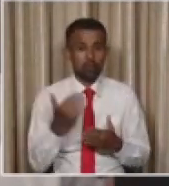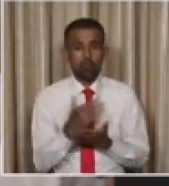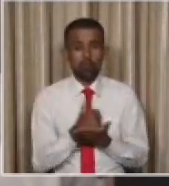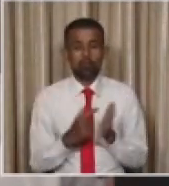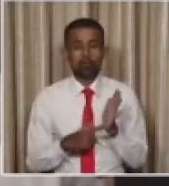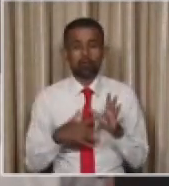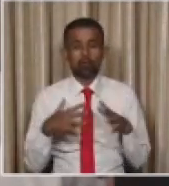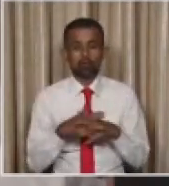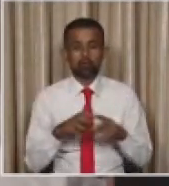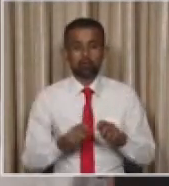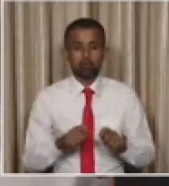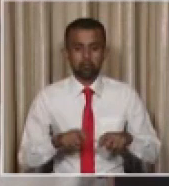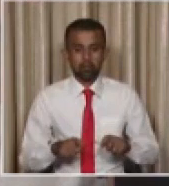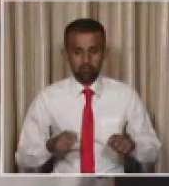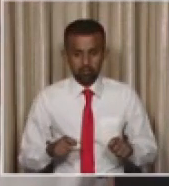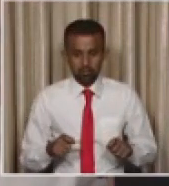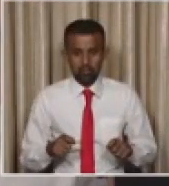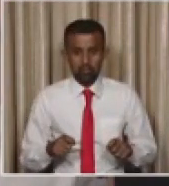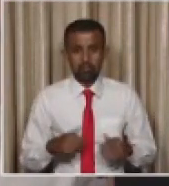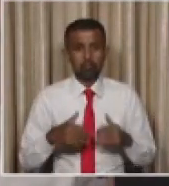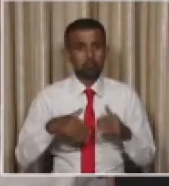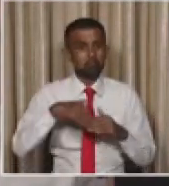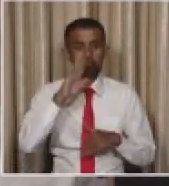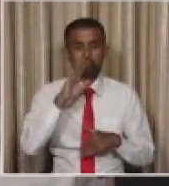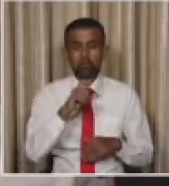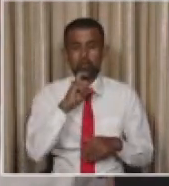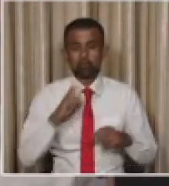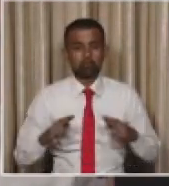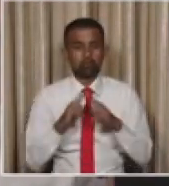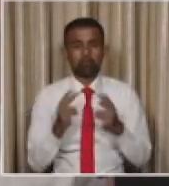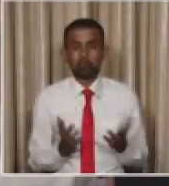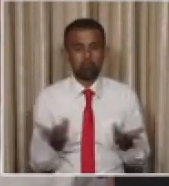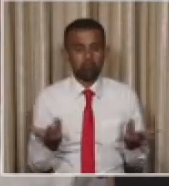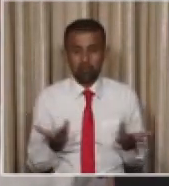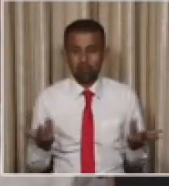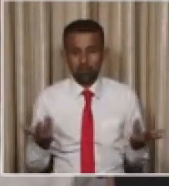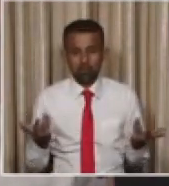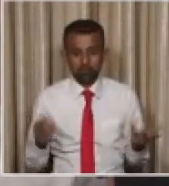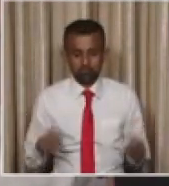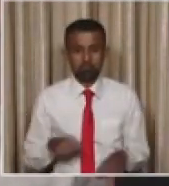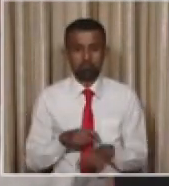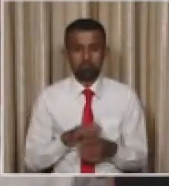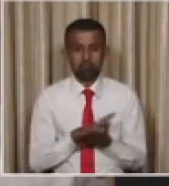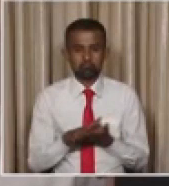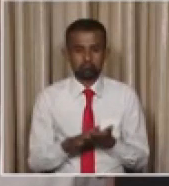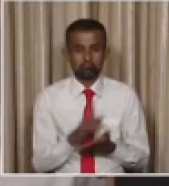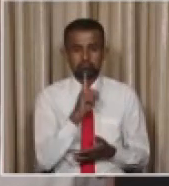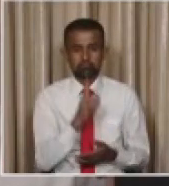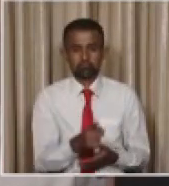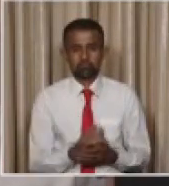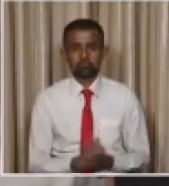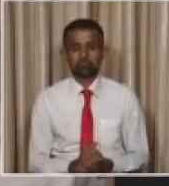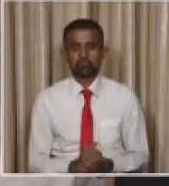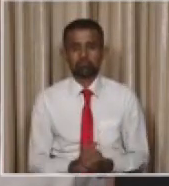one of those involved in this house, was that there had been, we transferred the powers of the Constitutional Court to